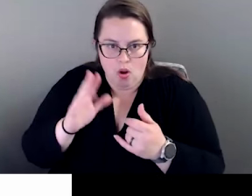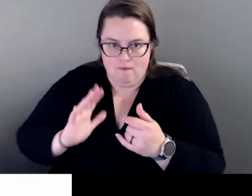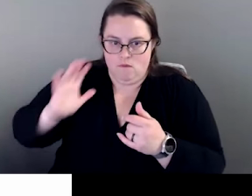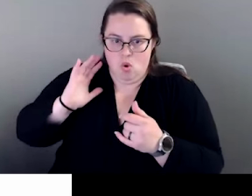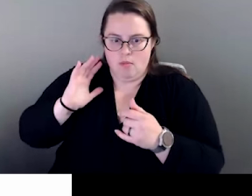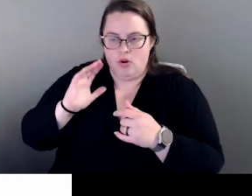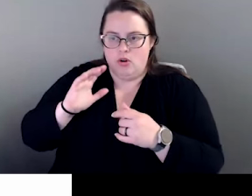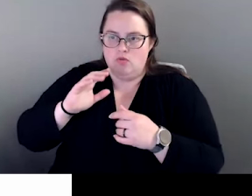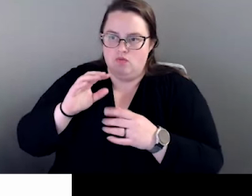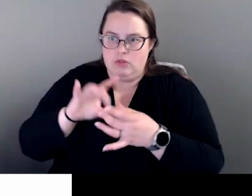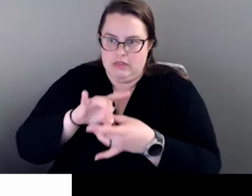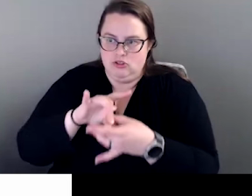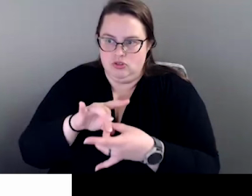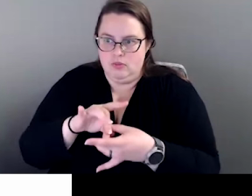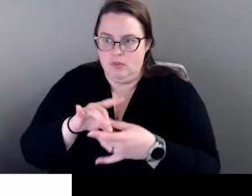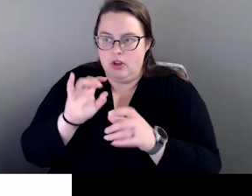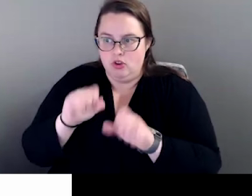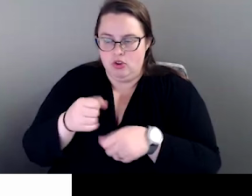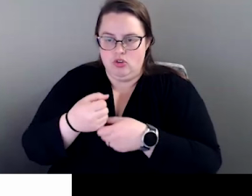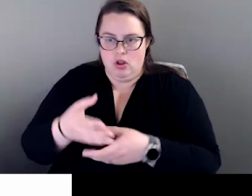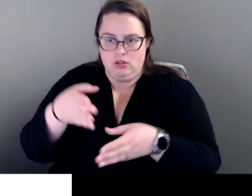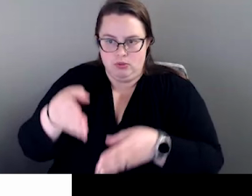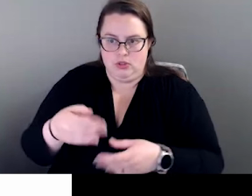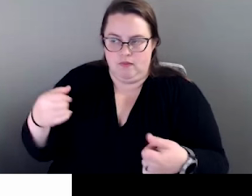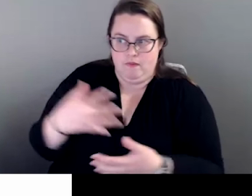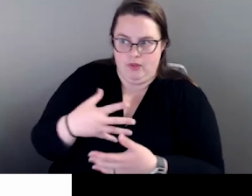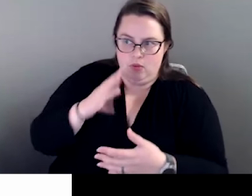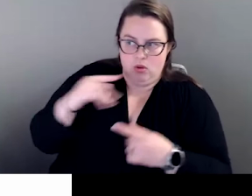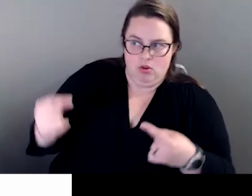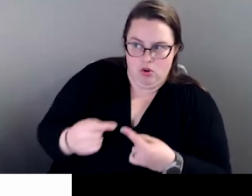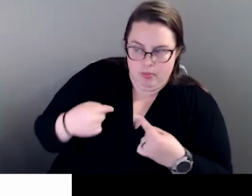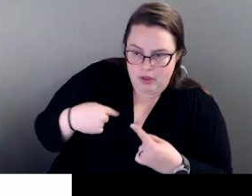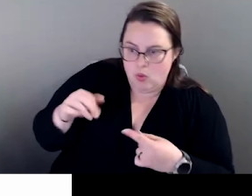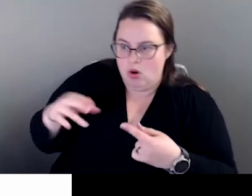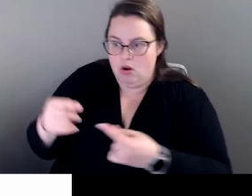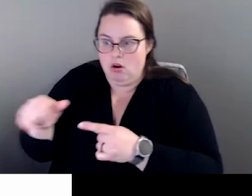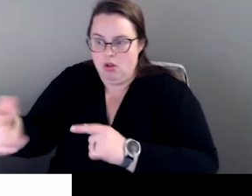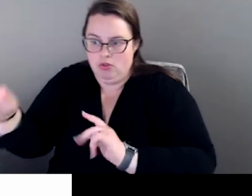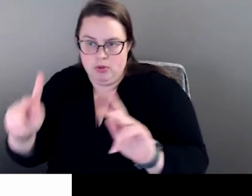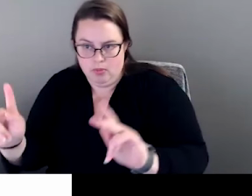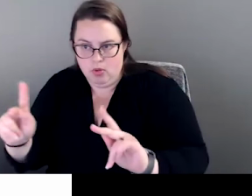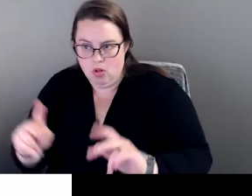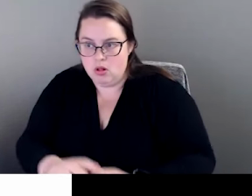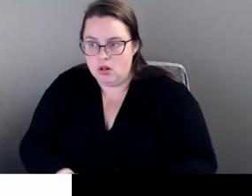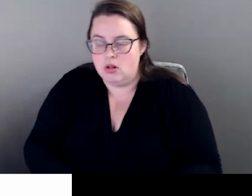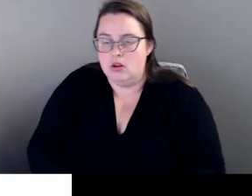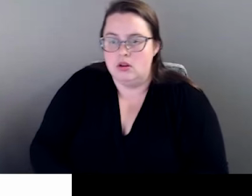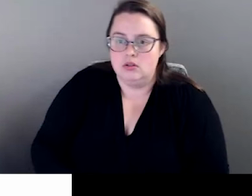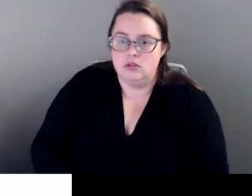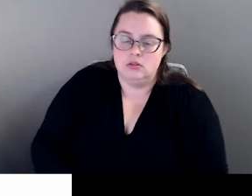to fear harm to themselves or to others. And so again, like